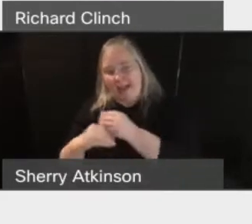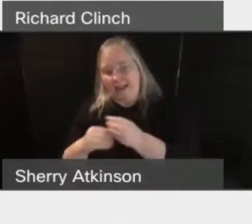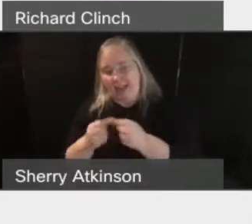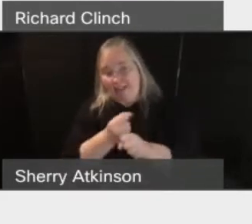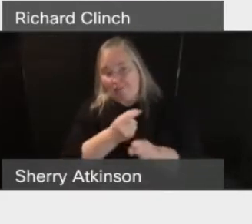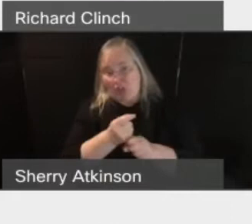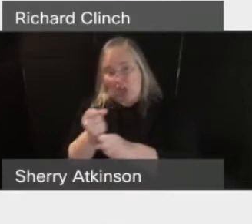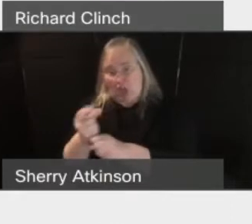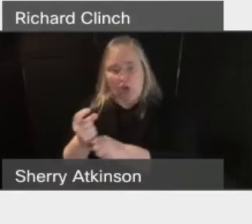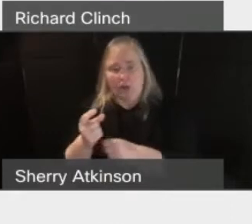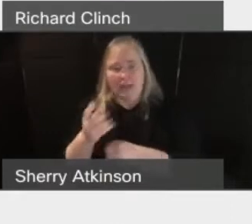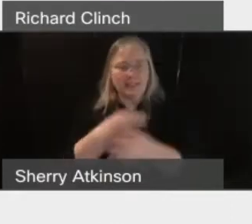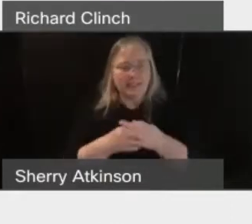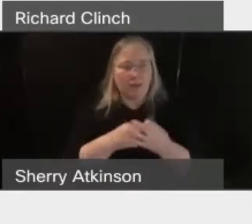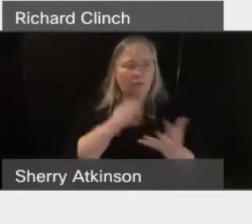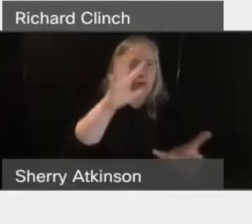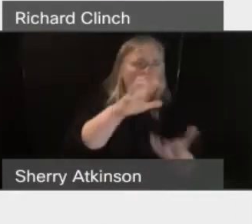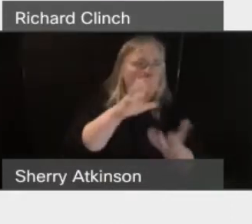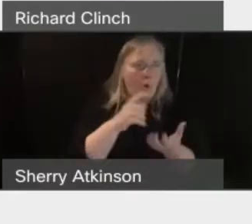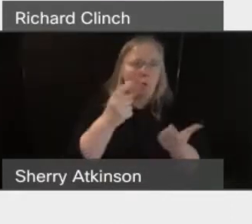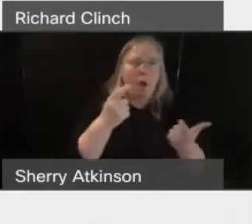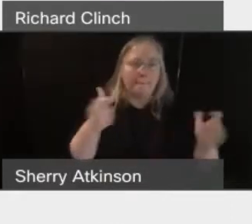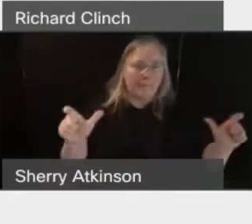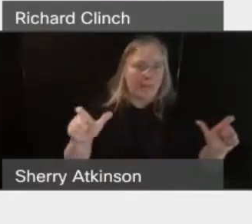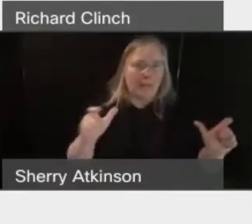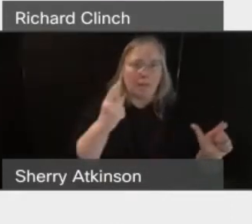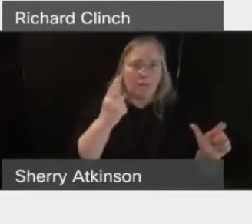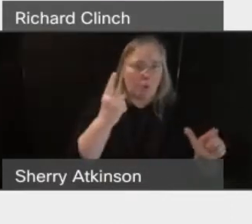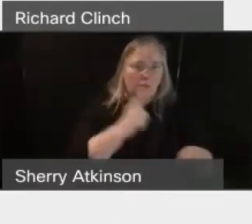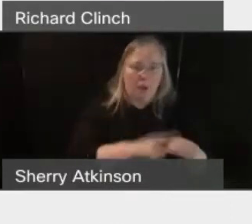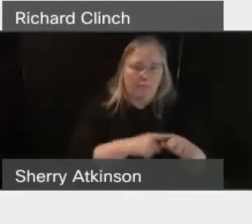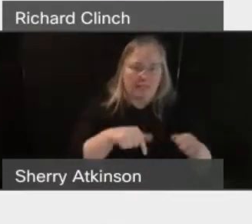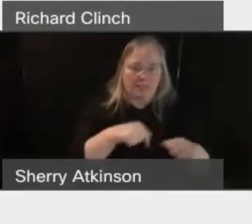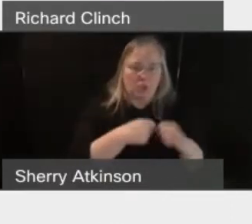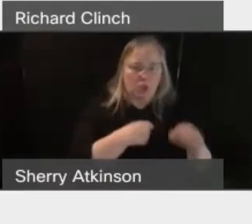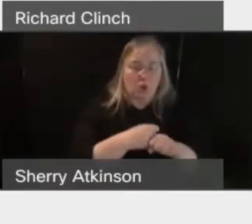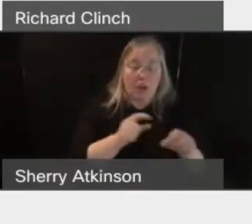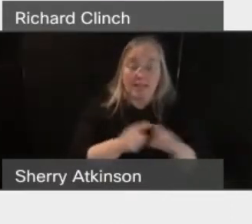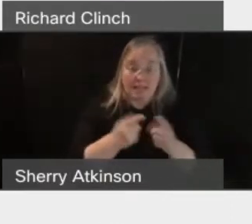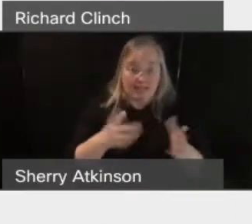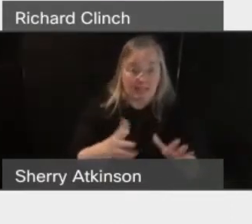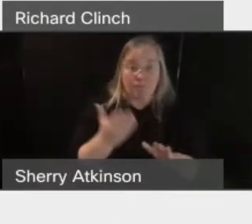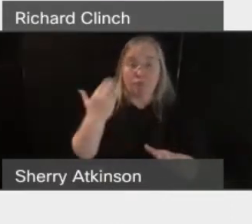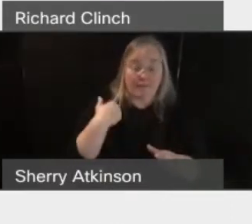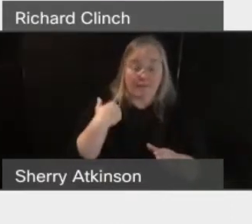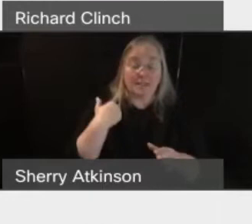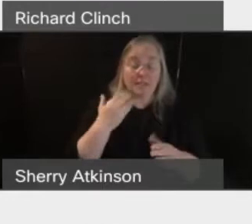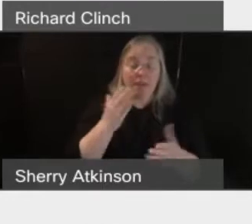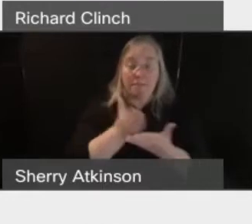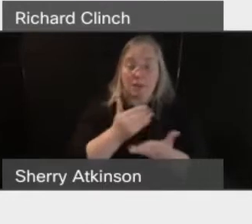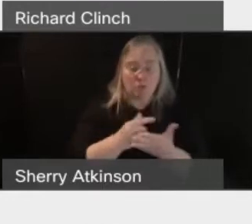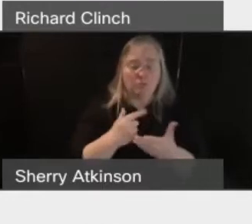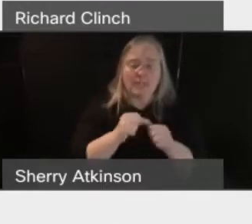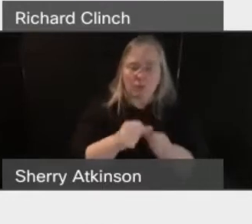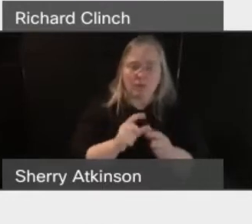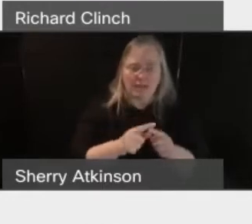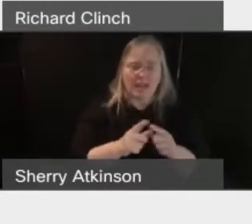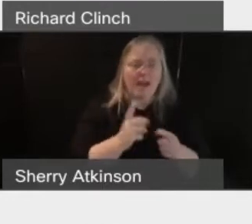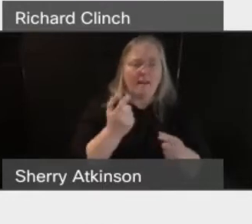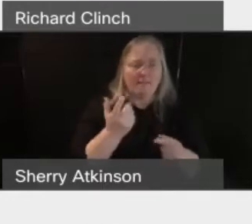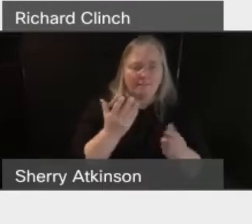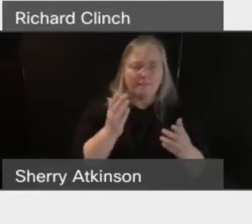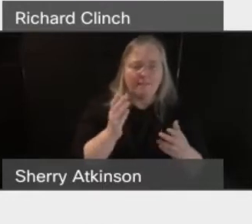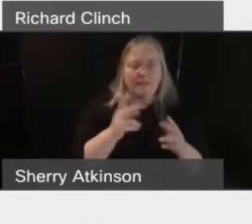major chunk this year, as I've done in previous budgets, continuing in a very staggered way to address these very